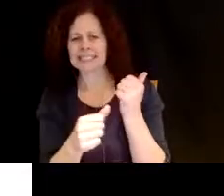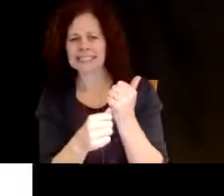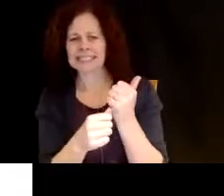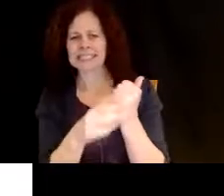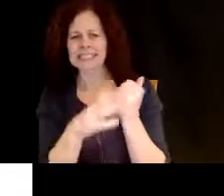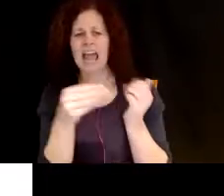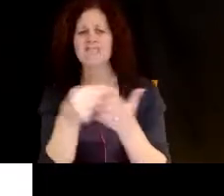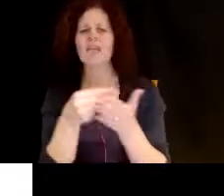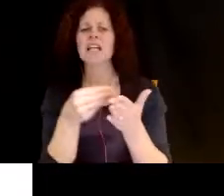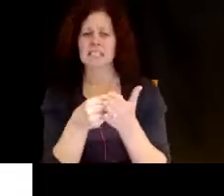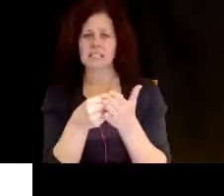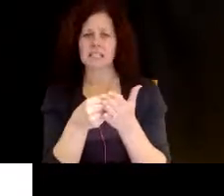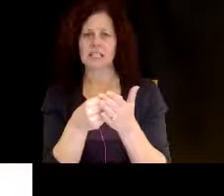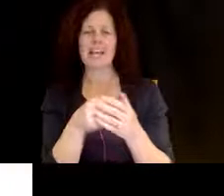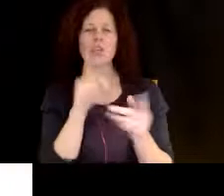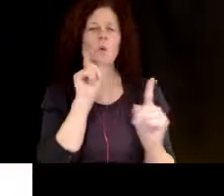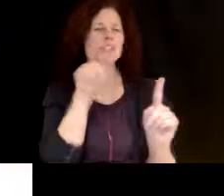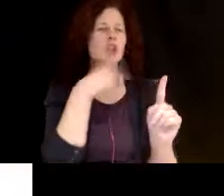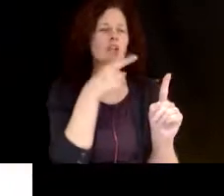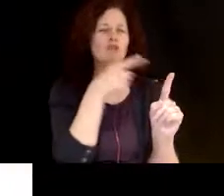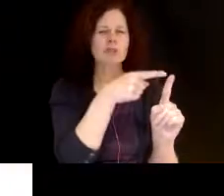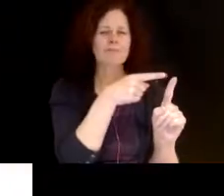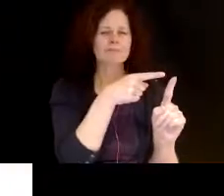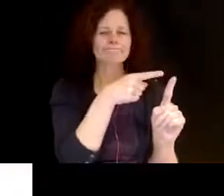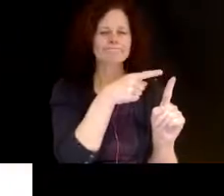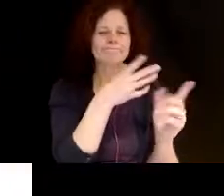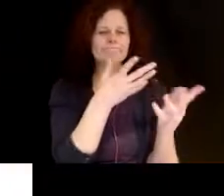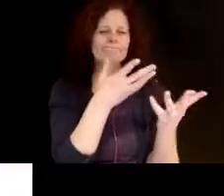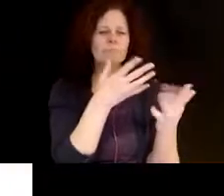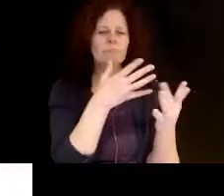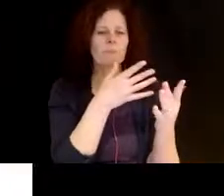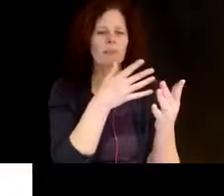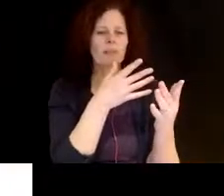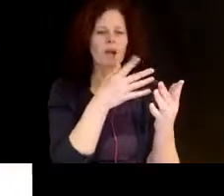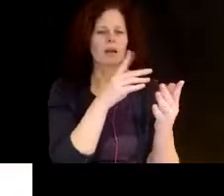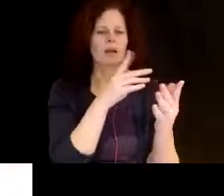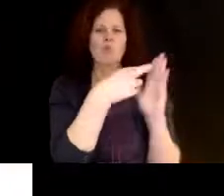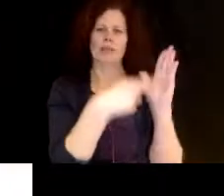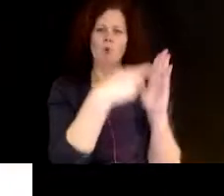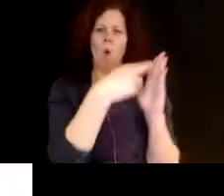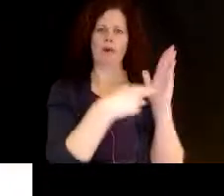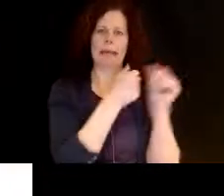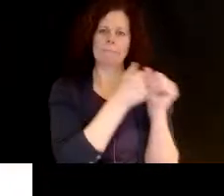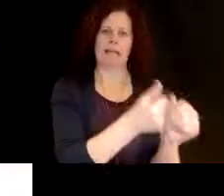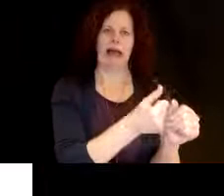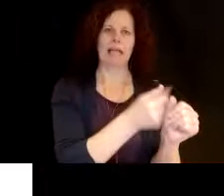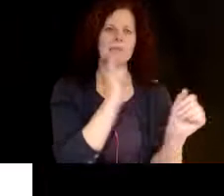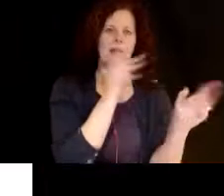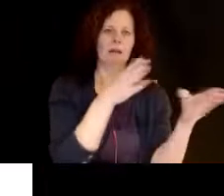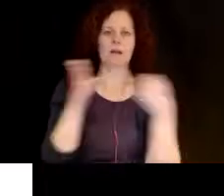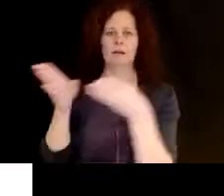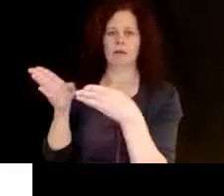ADA from one of regulatory compliance to routine and meaningful integration of ADA considerations